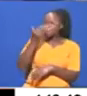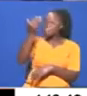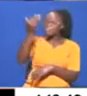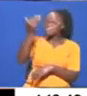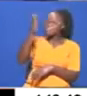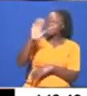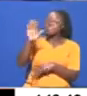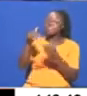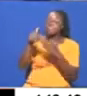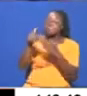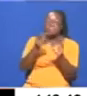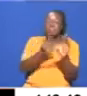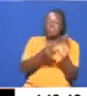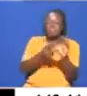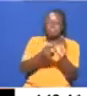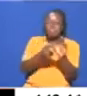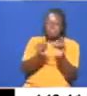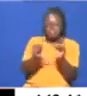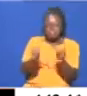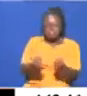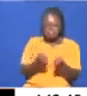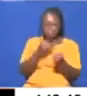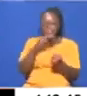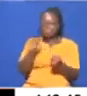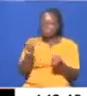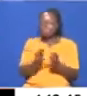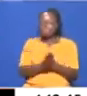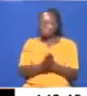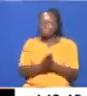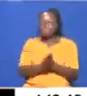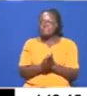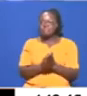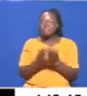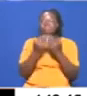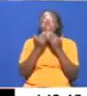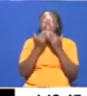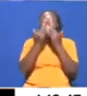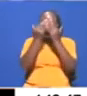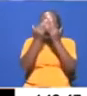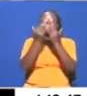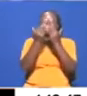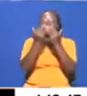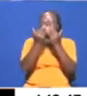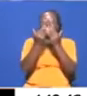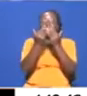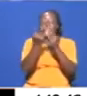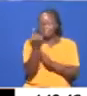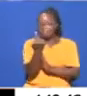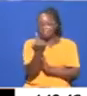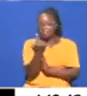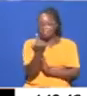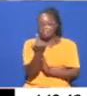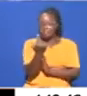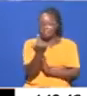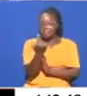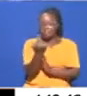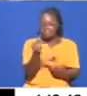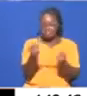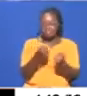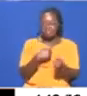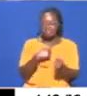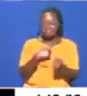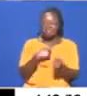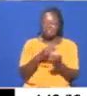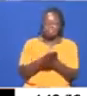who participated in his rescue. Kwanza nashukuru Mungu kwa kufanya vile nilifanya. I was among the